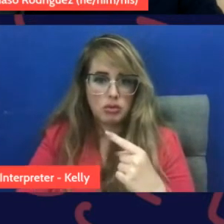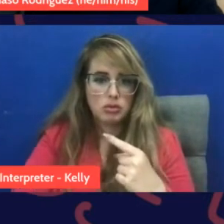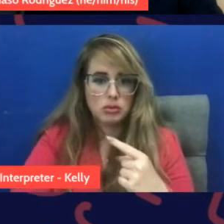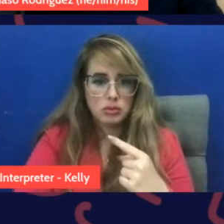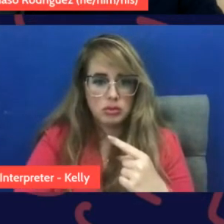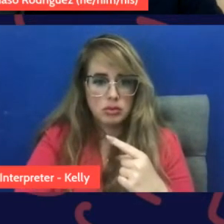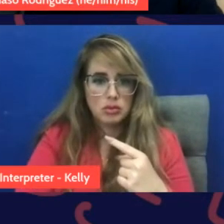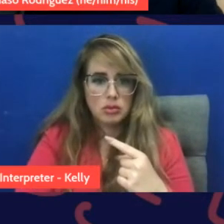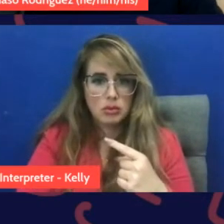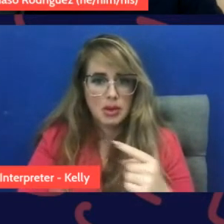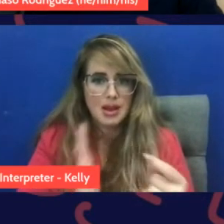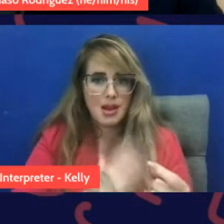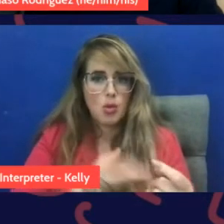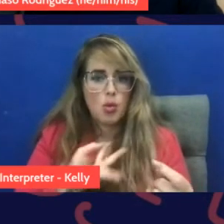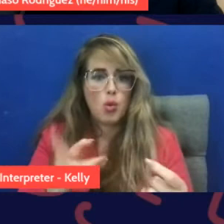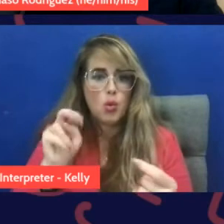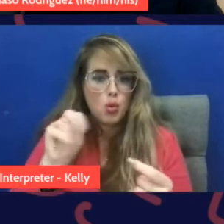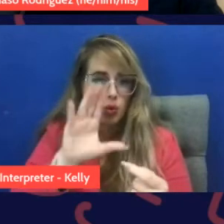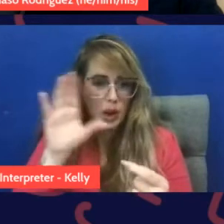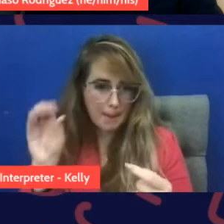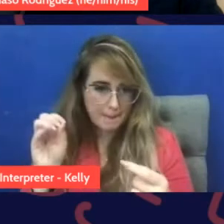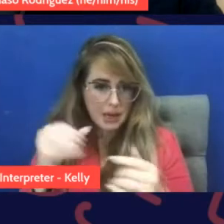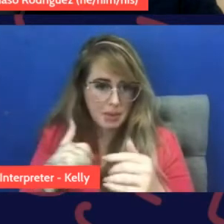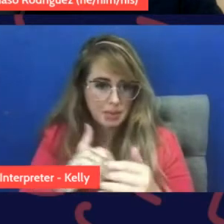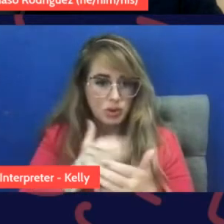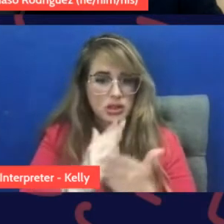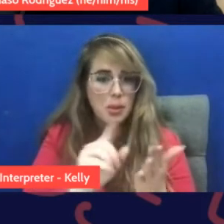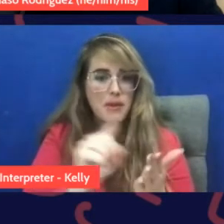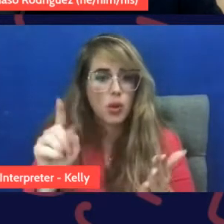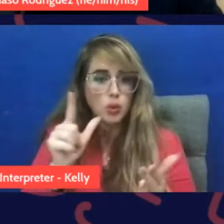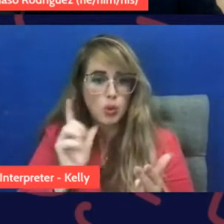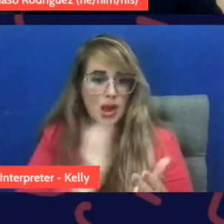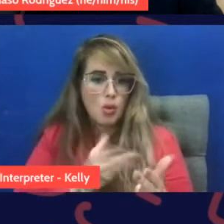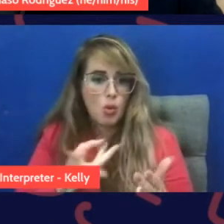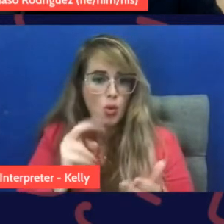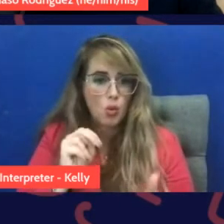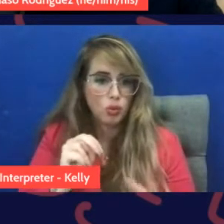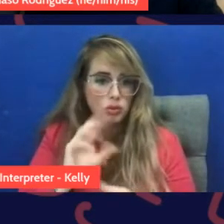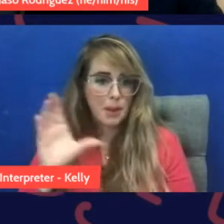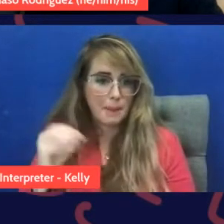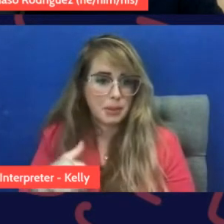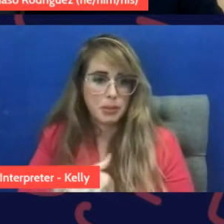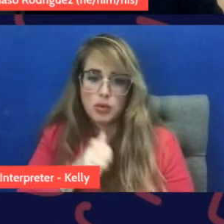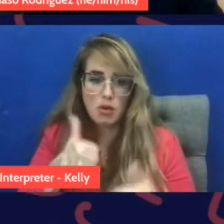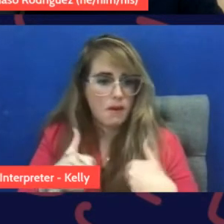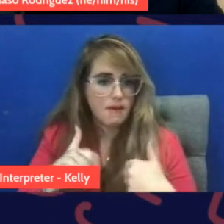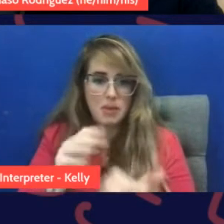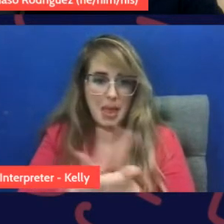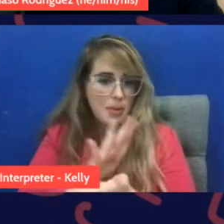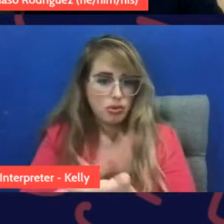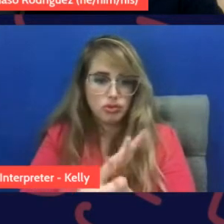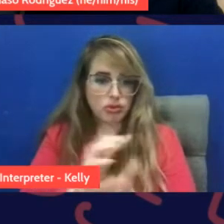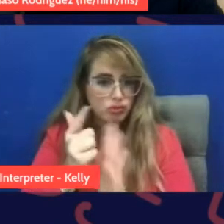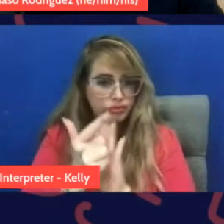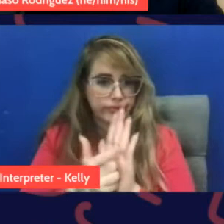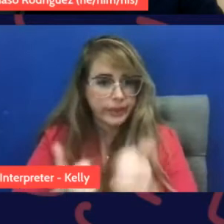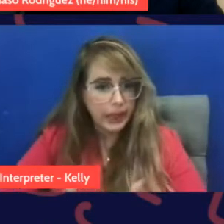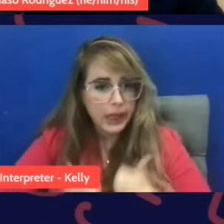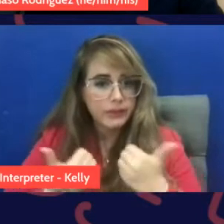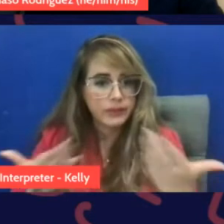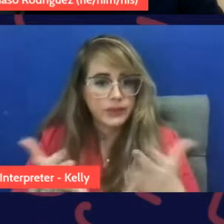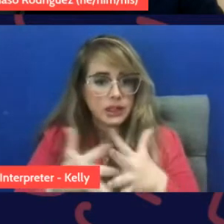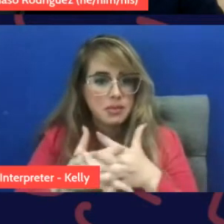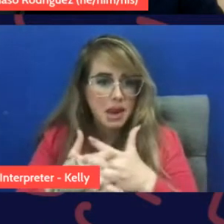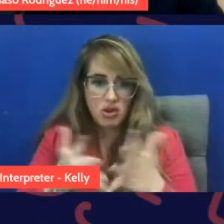about our own company members. Some of our own company members did not have the papers to live in the United States, you know, or